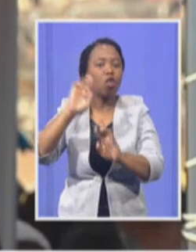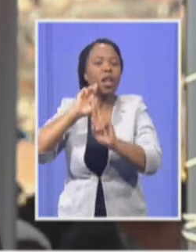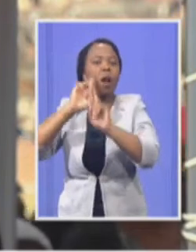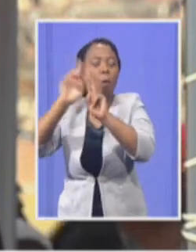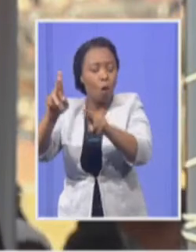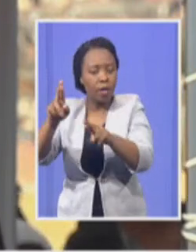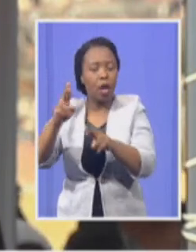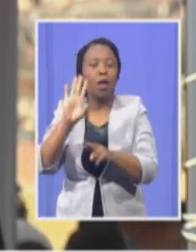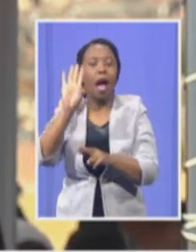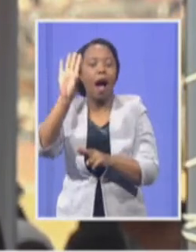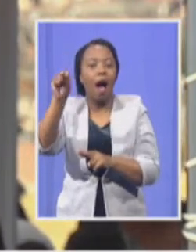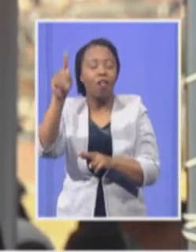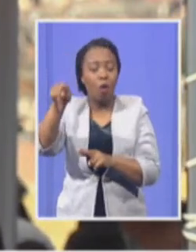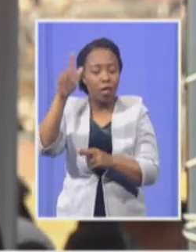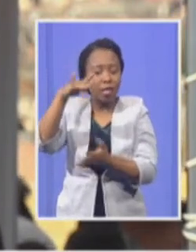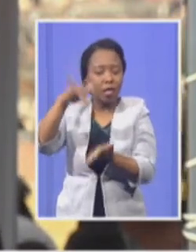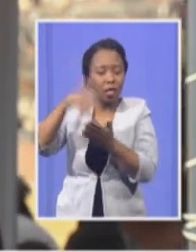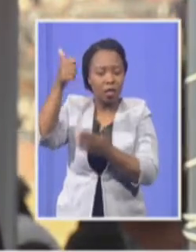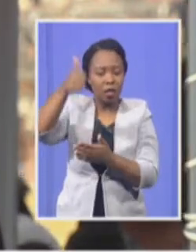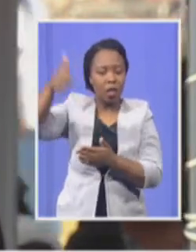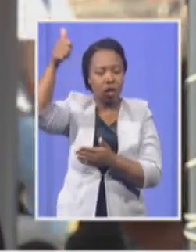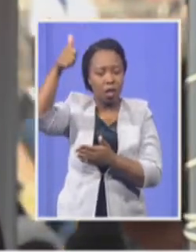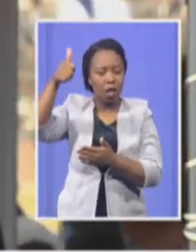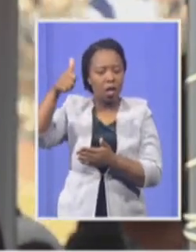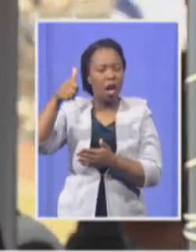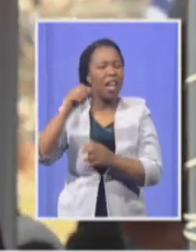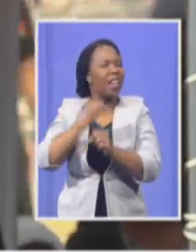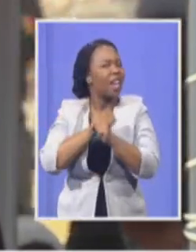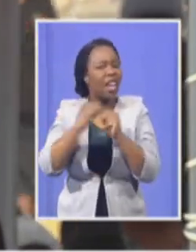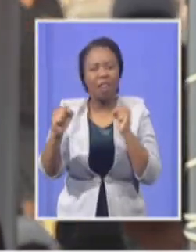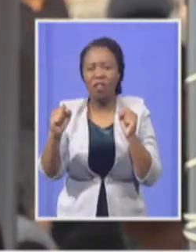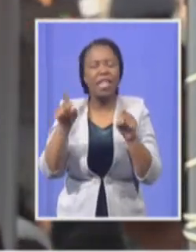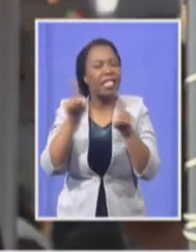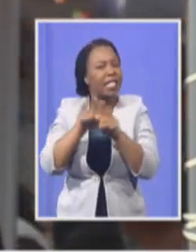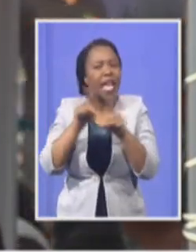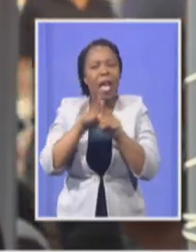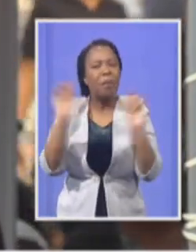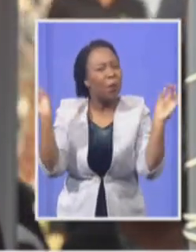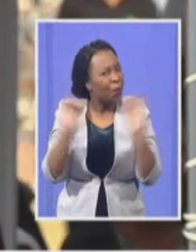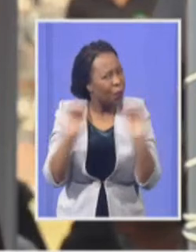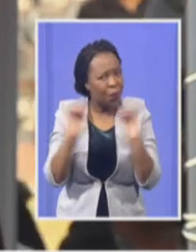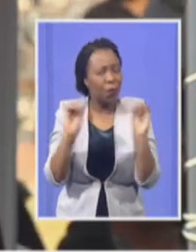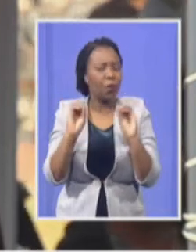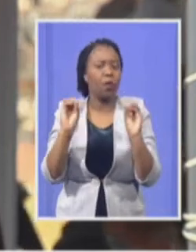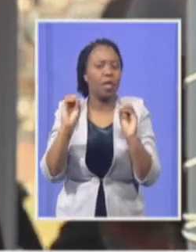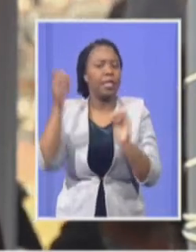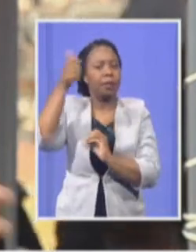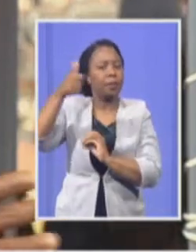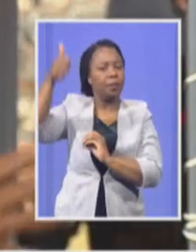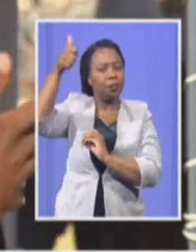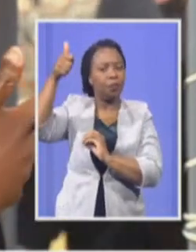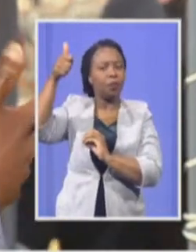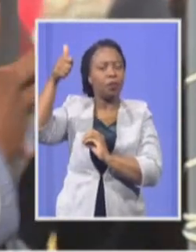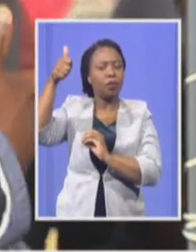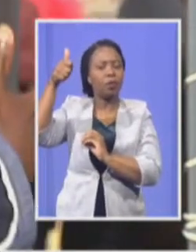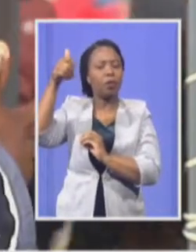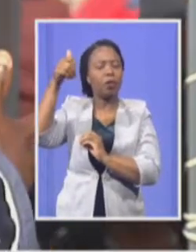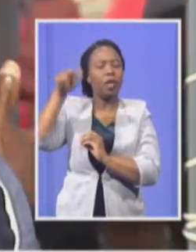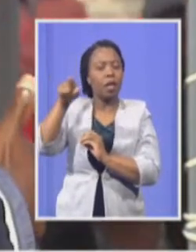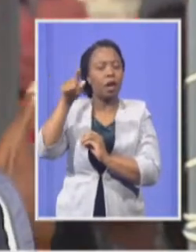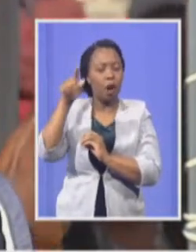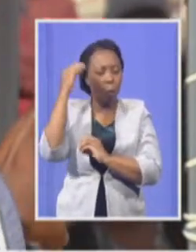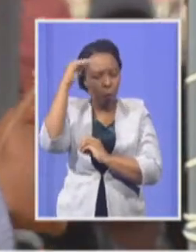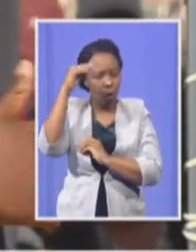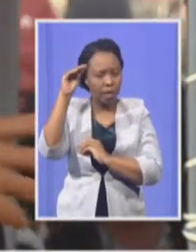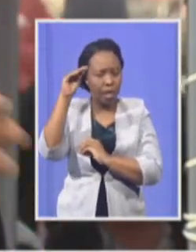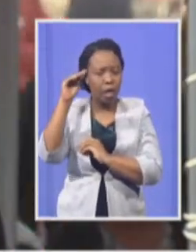station commander amapolisa neva kunika station commander naye akatholakali wena qala so ilahlamlenze sekushiwo kuthiwa ilahlamlenze